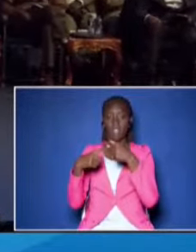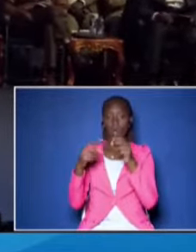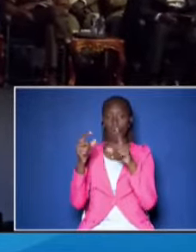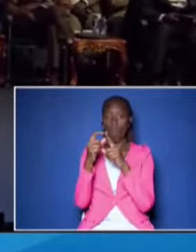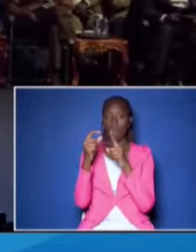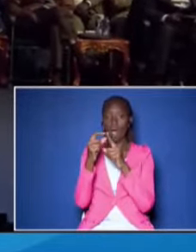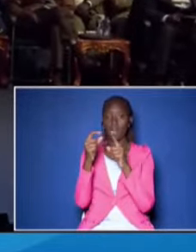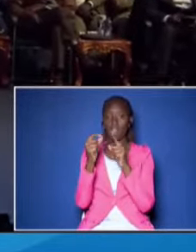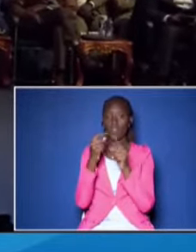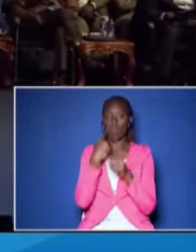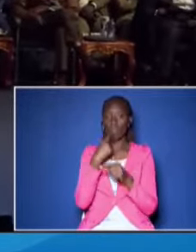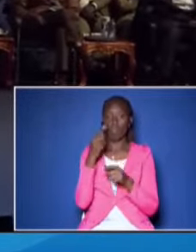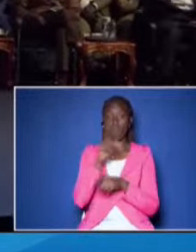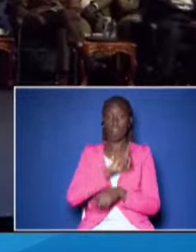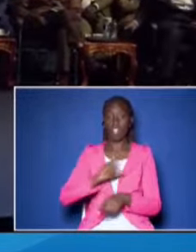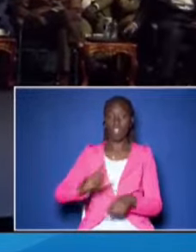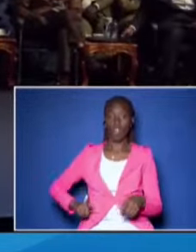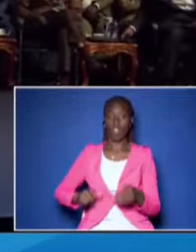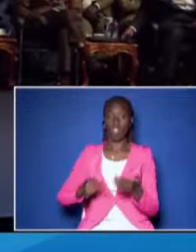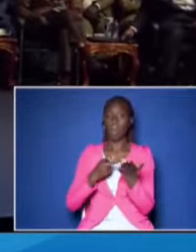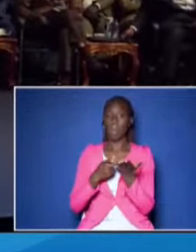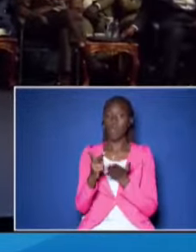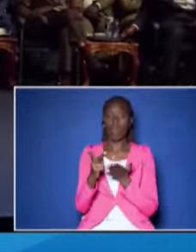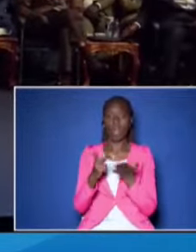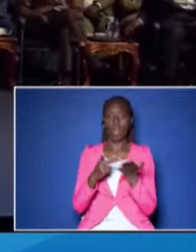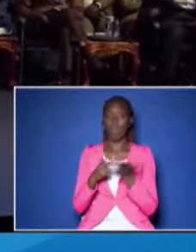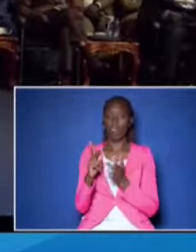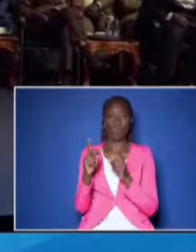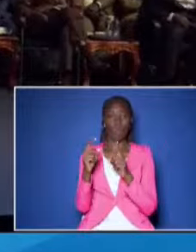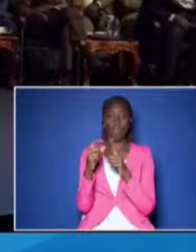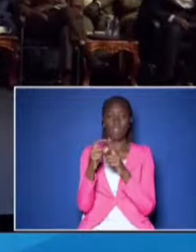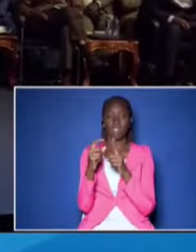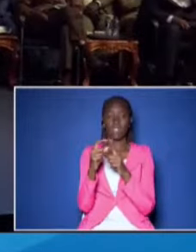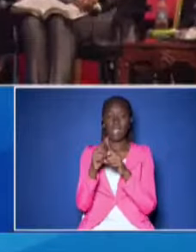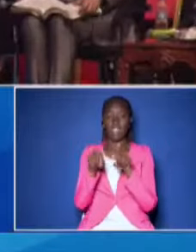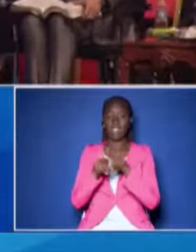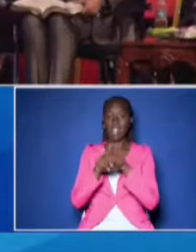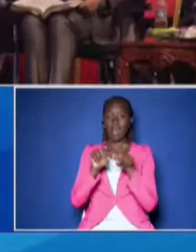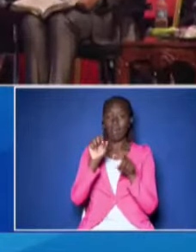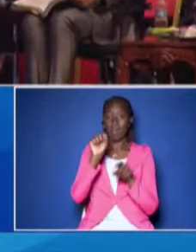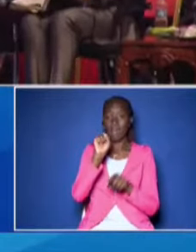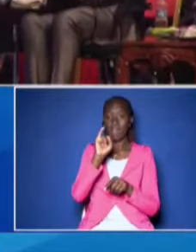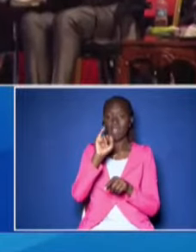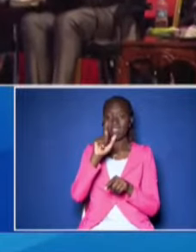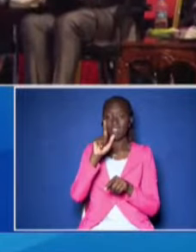Lord pure words like silver